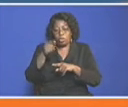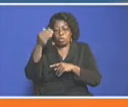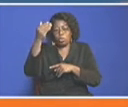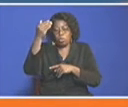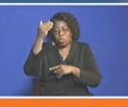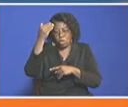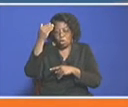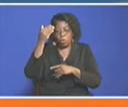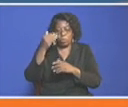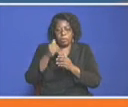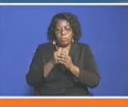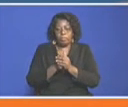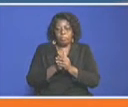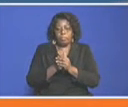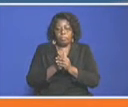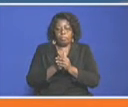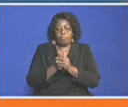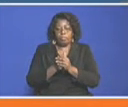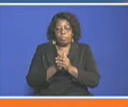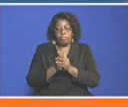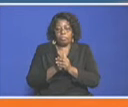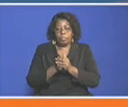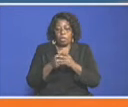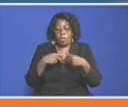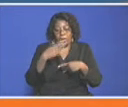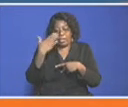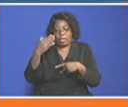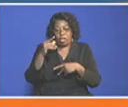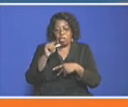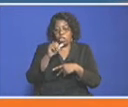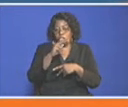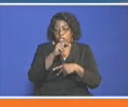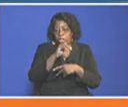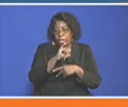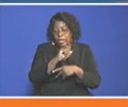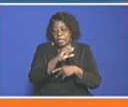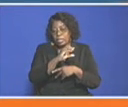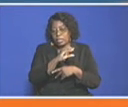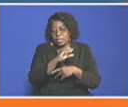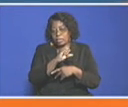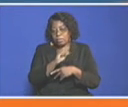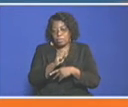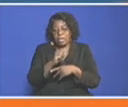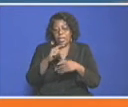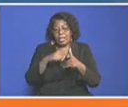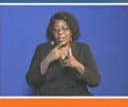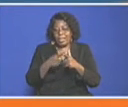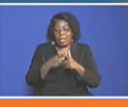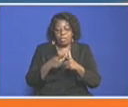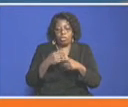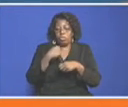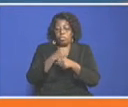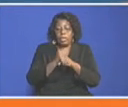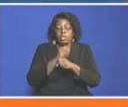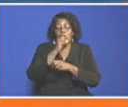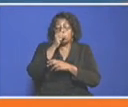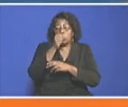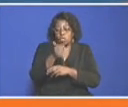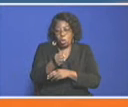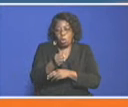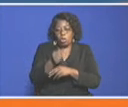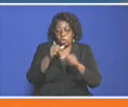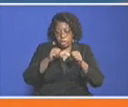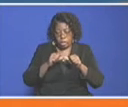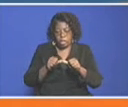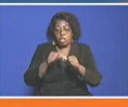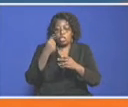to it because of genetics, perhaps, then you should also make sure that you continue